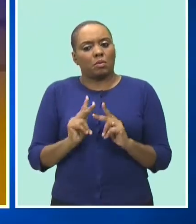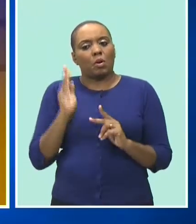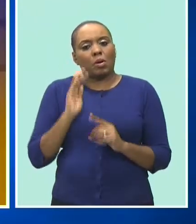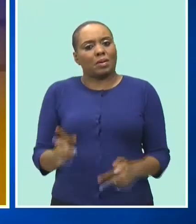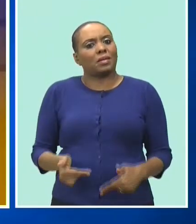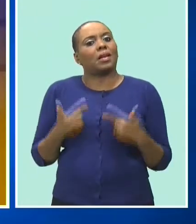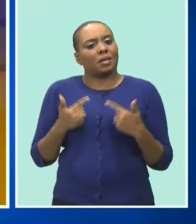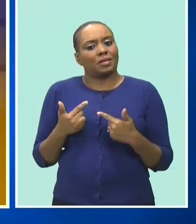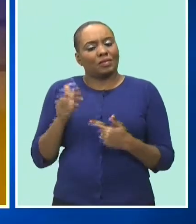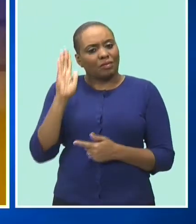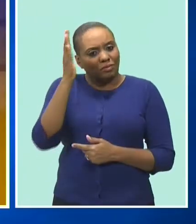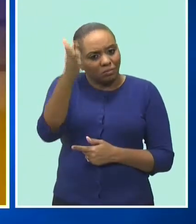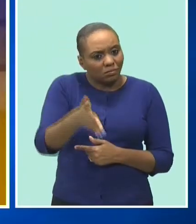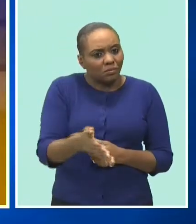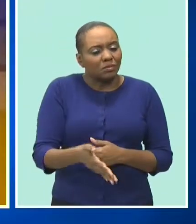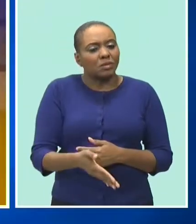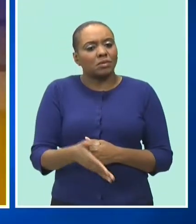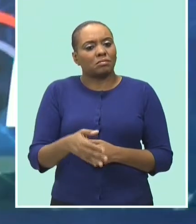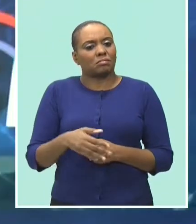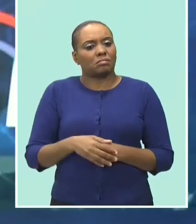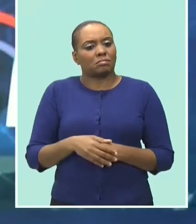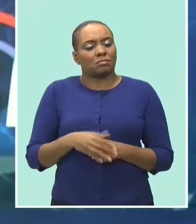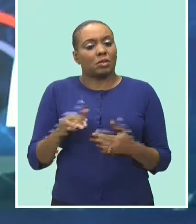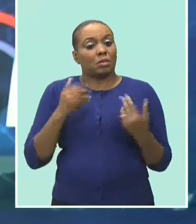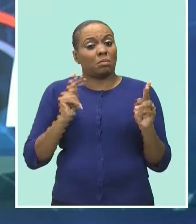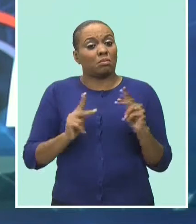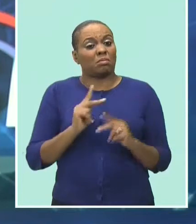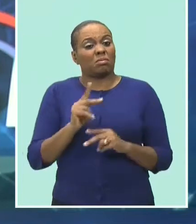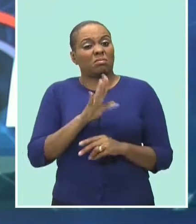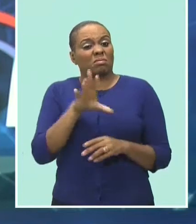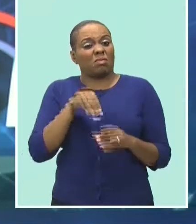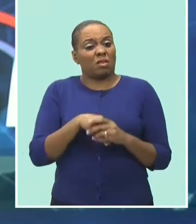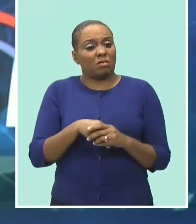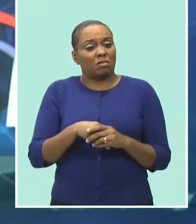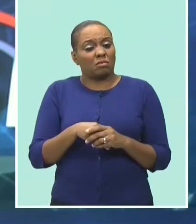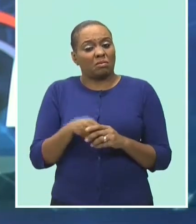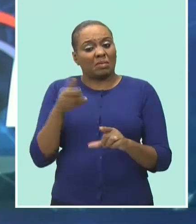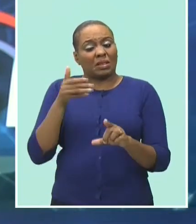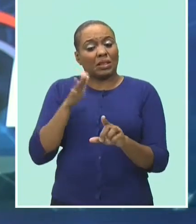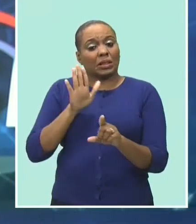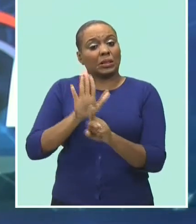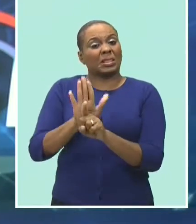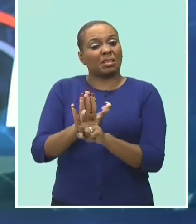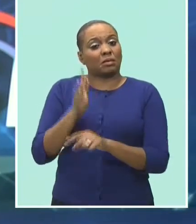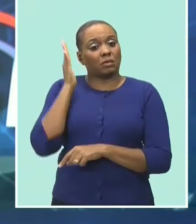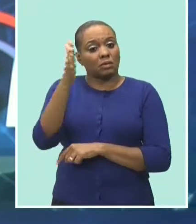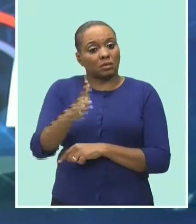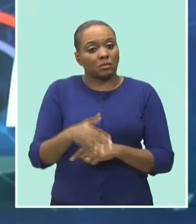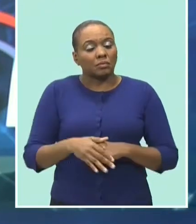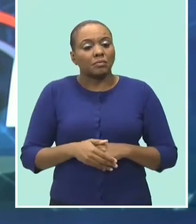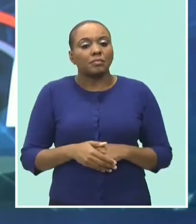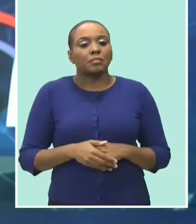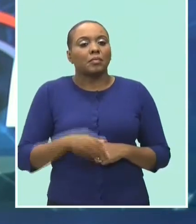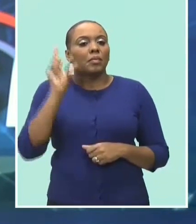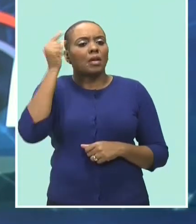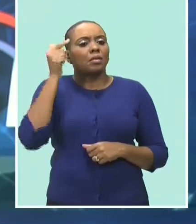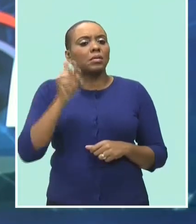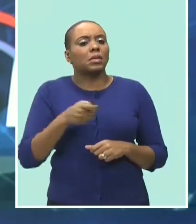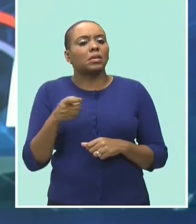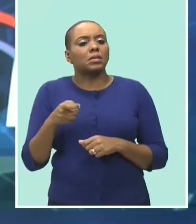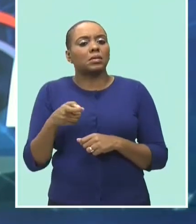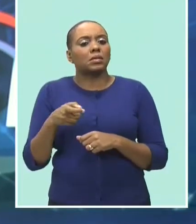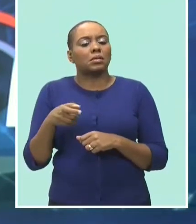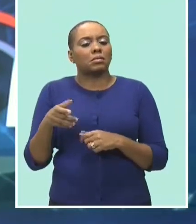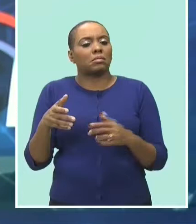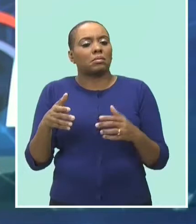to get feedback about the future that they want. Mr. Reid says government needs to engage the people, and he says in order